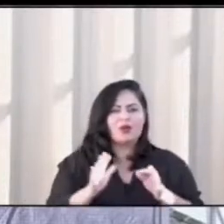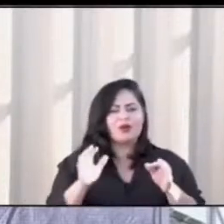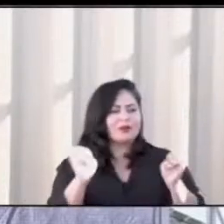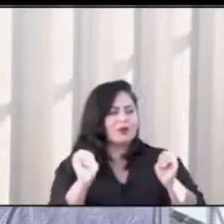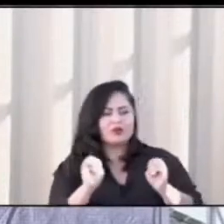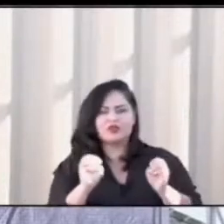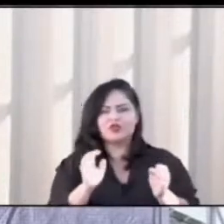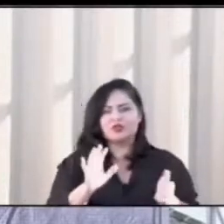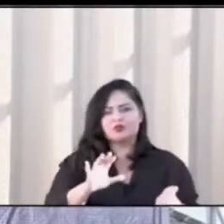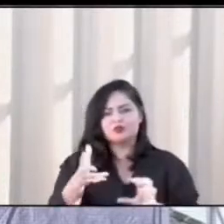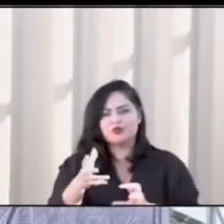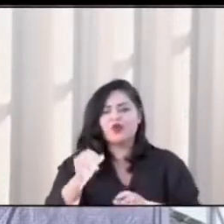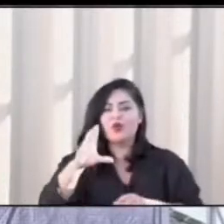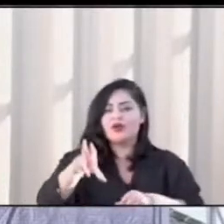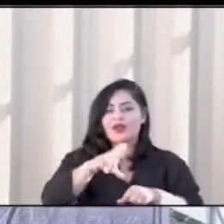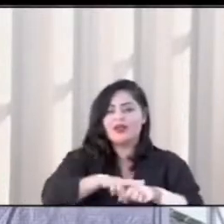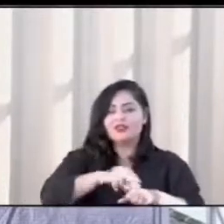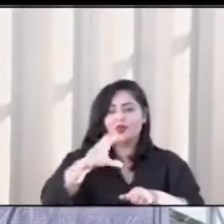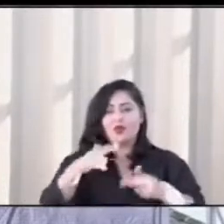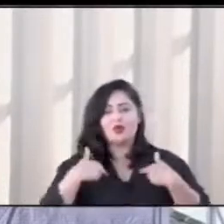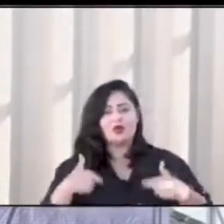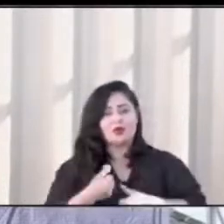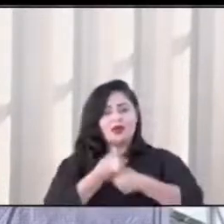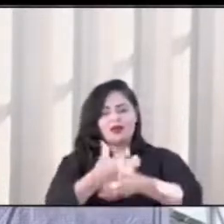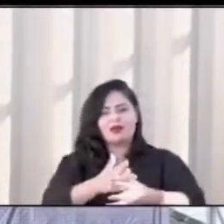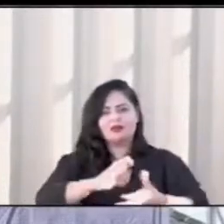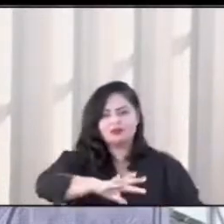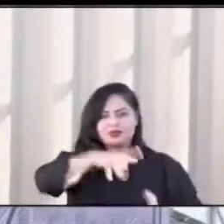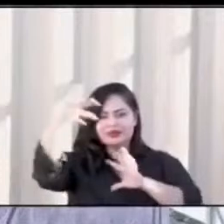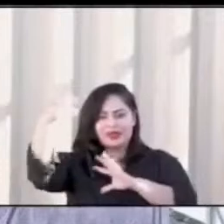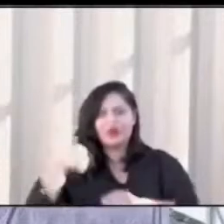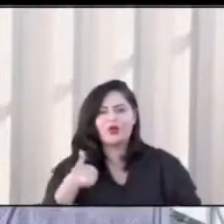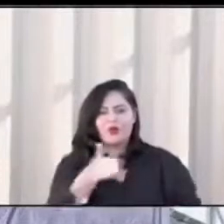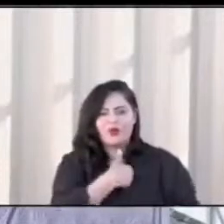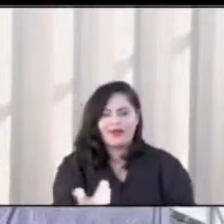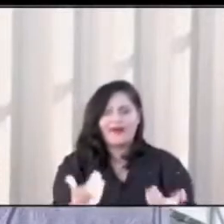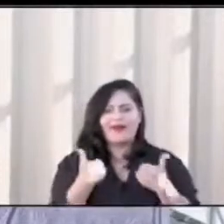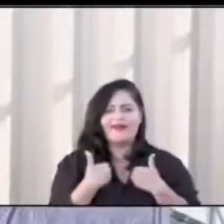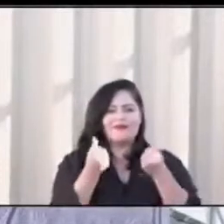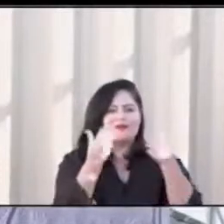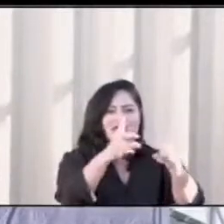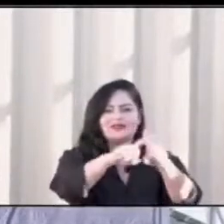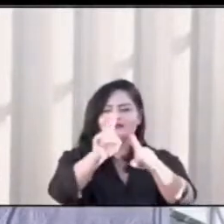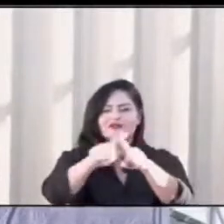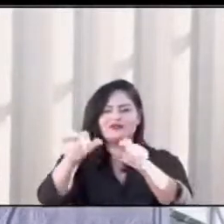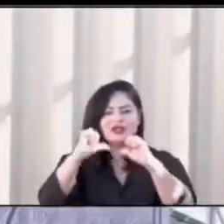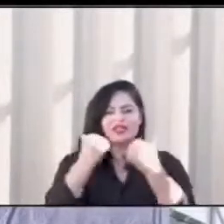large disasters, both natural and human-made, it provides multi-agency coordination,